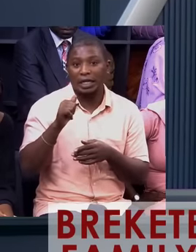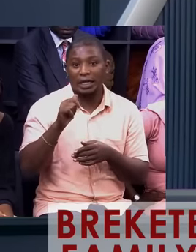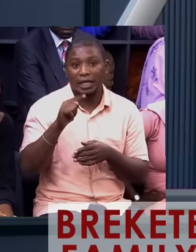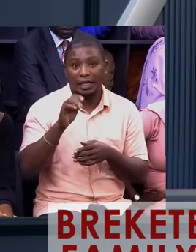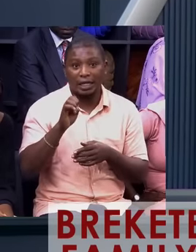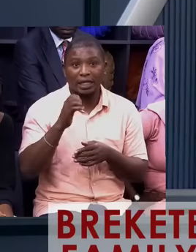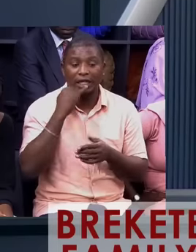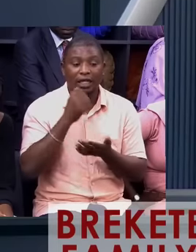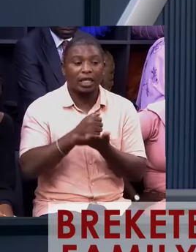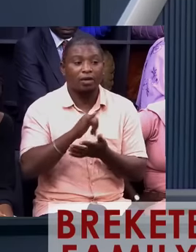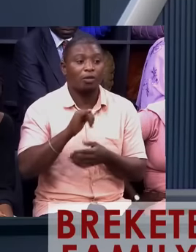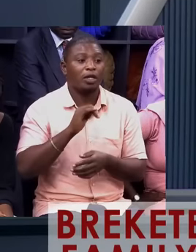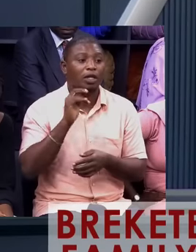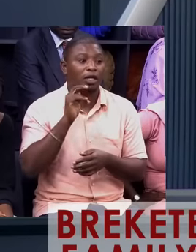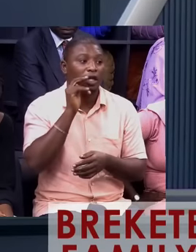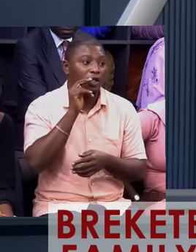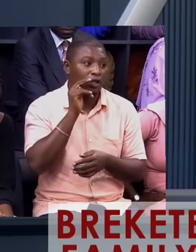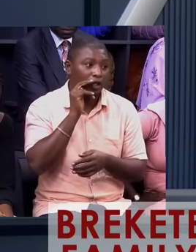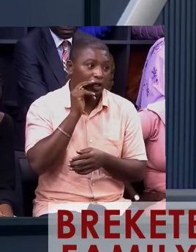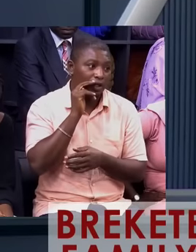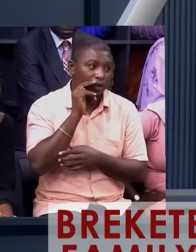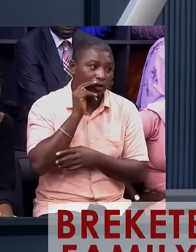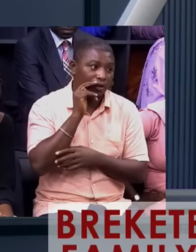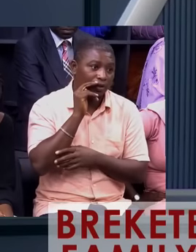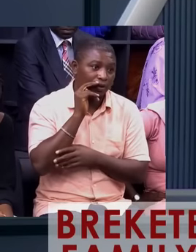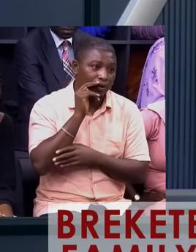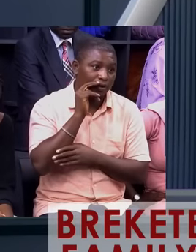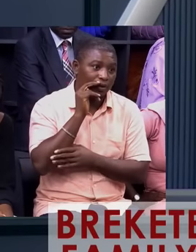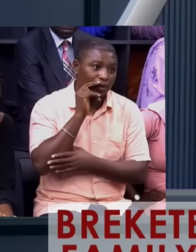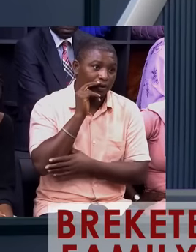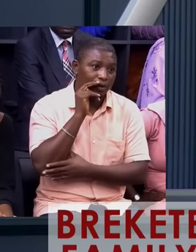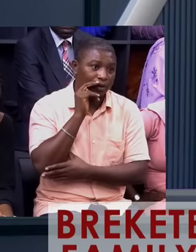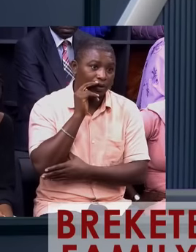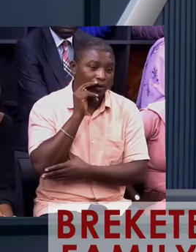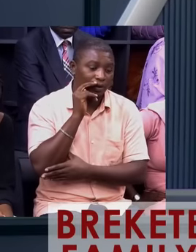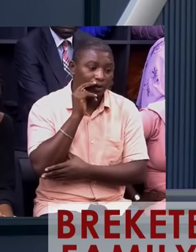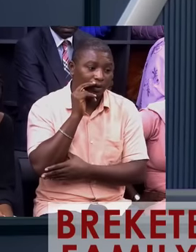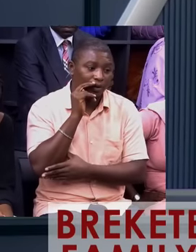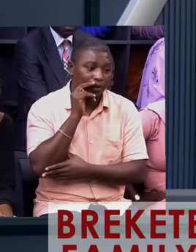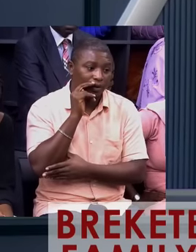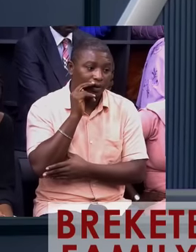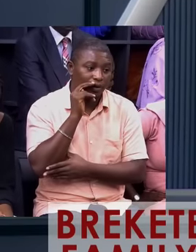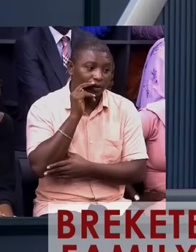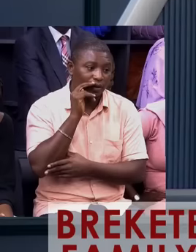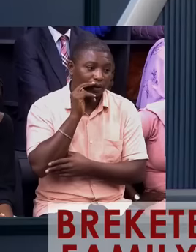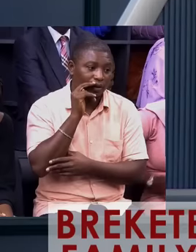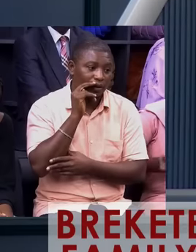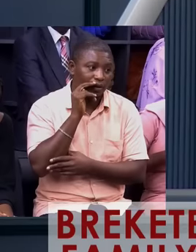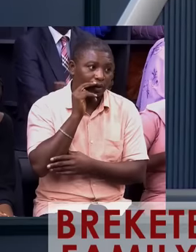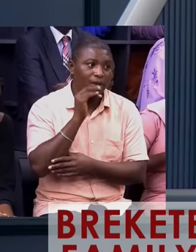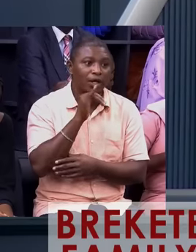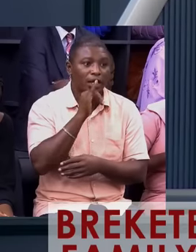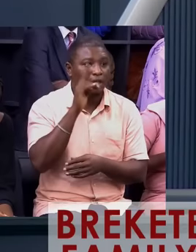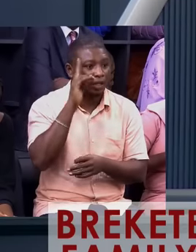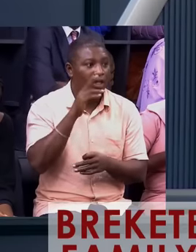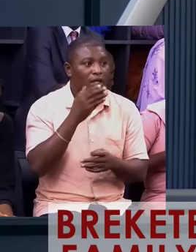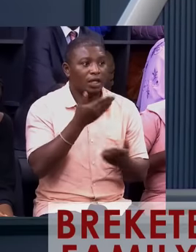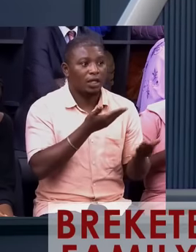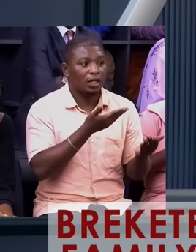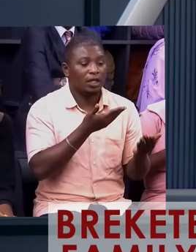he's Nigeria is he telling us what he's taking out of Nigeria he's not taking out telling us how he's what they taking out of